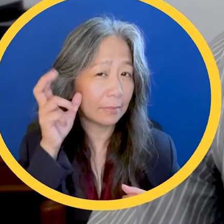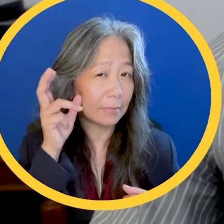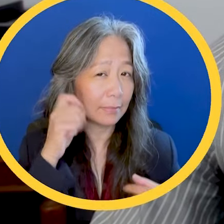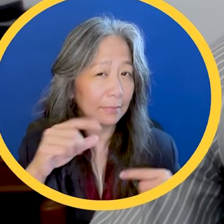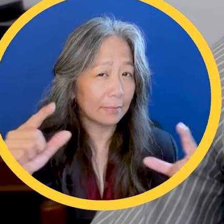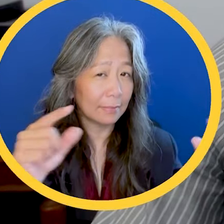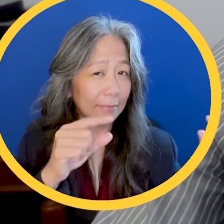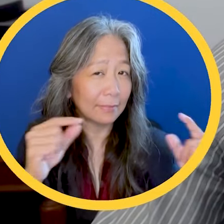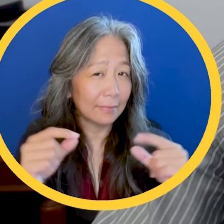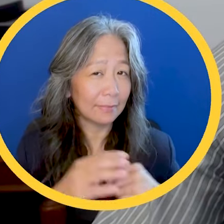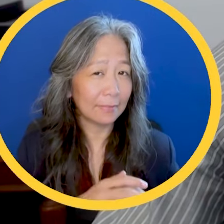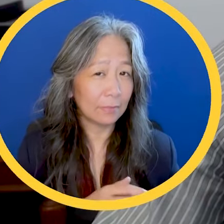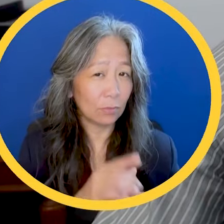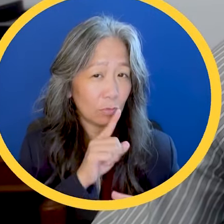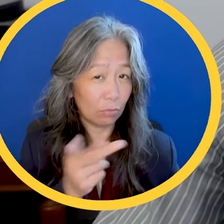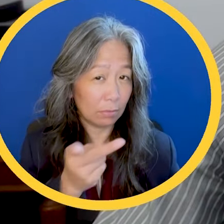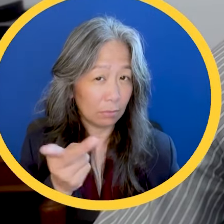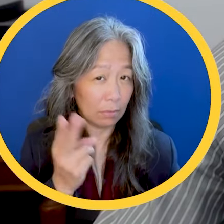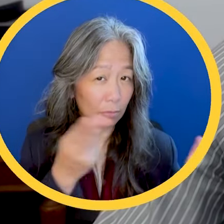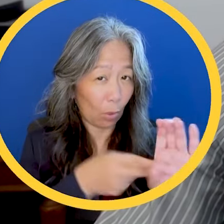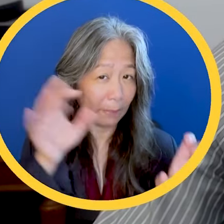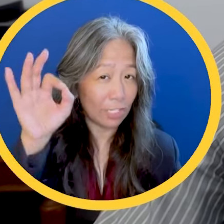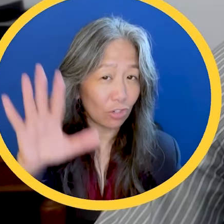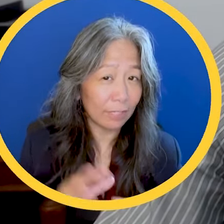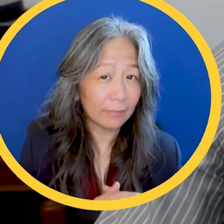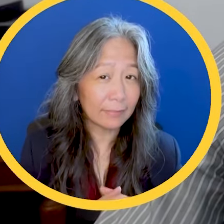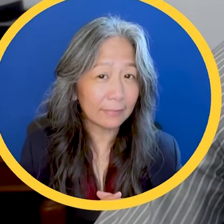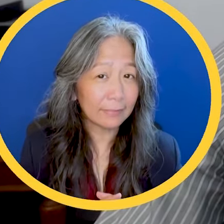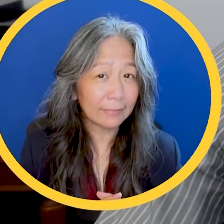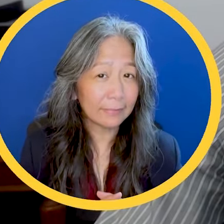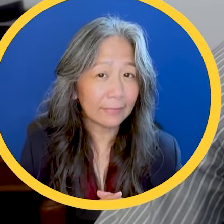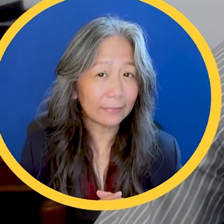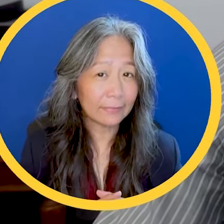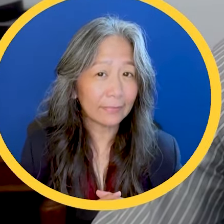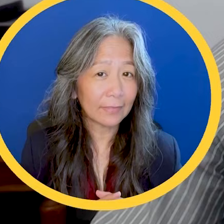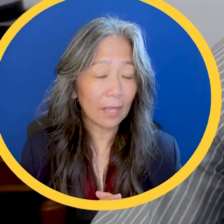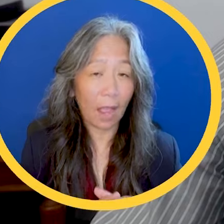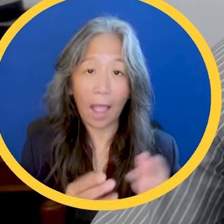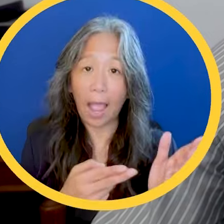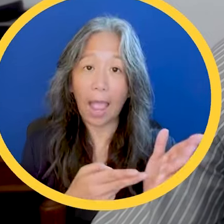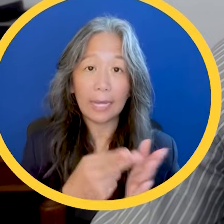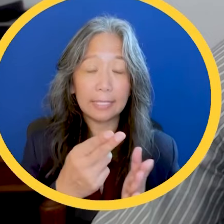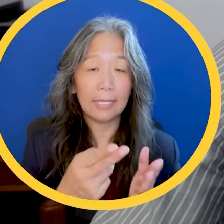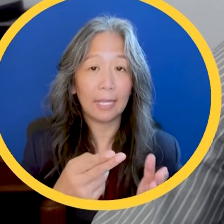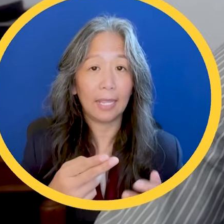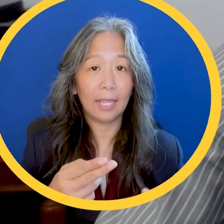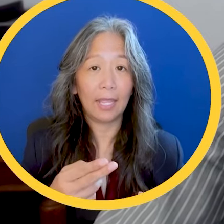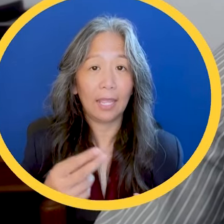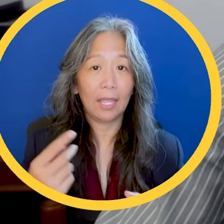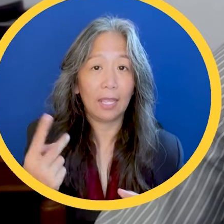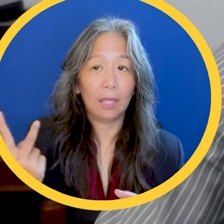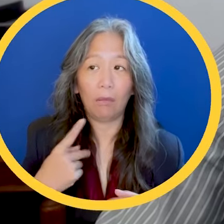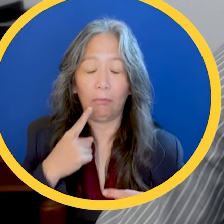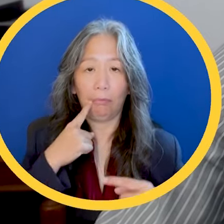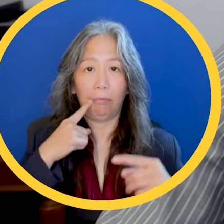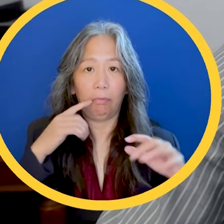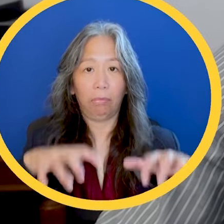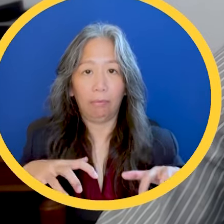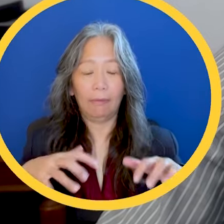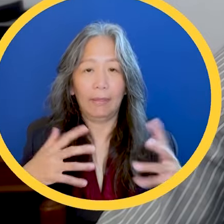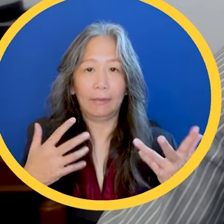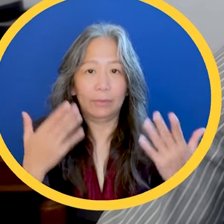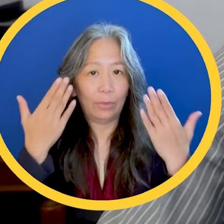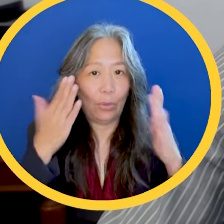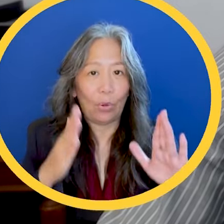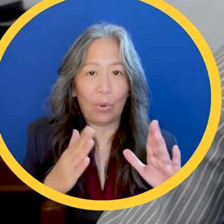it true what I heard, guys? Is it true you both want to join the ministry? And honestly, I think we were both